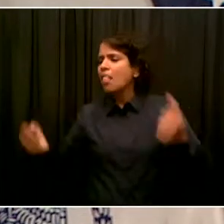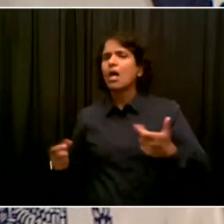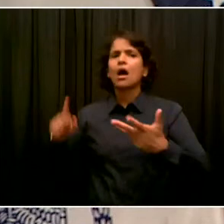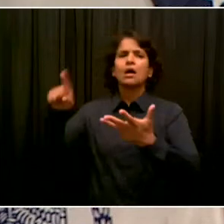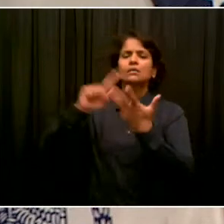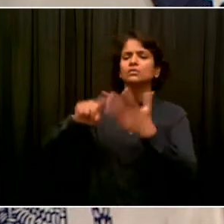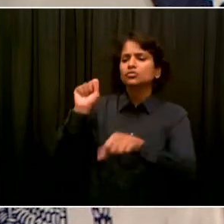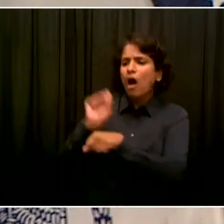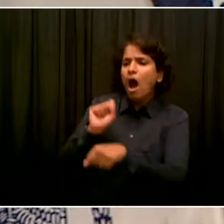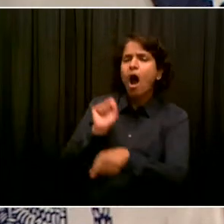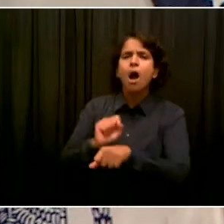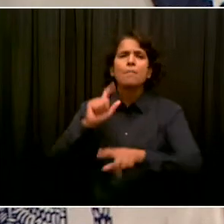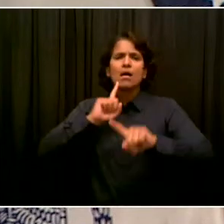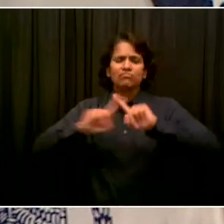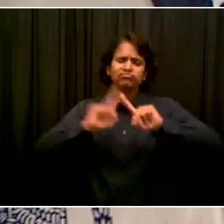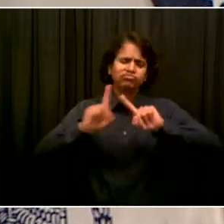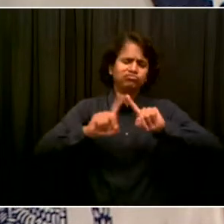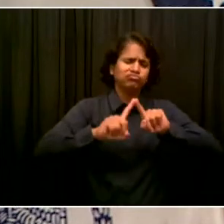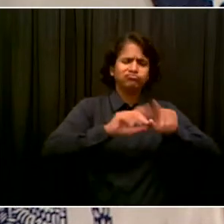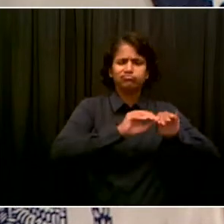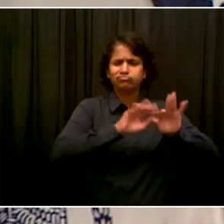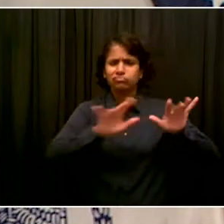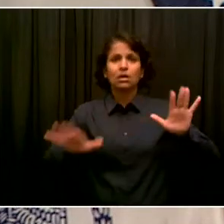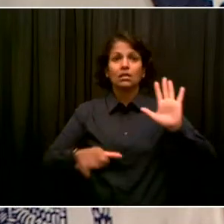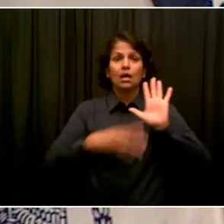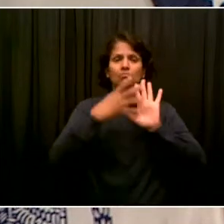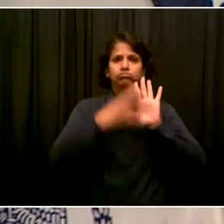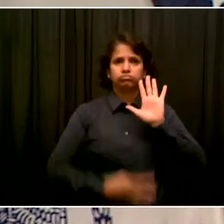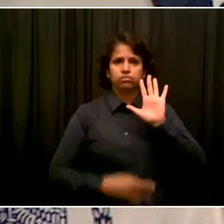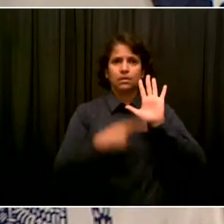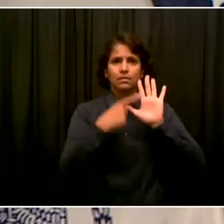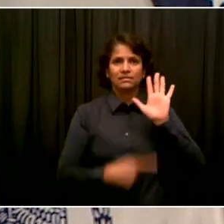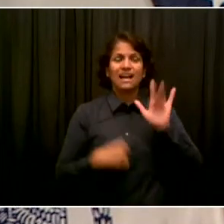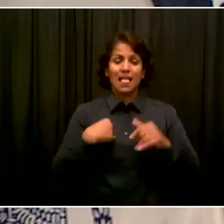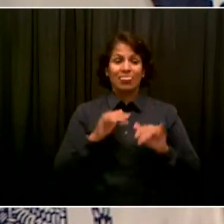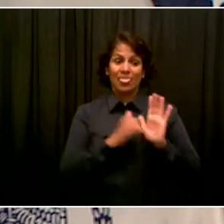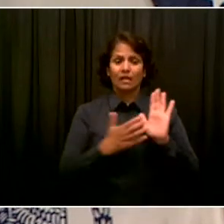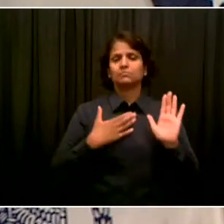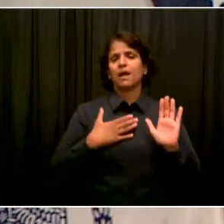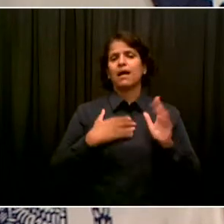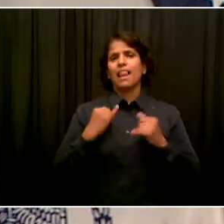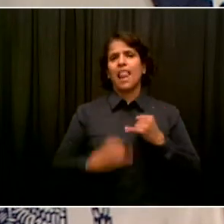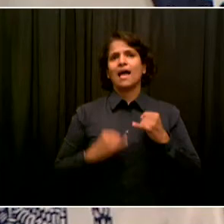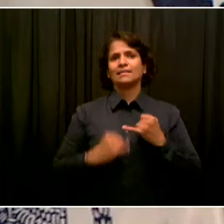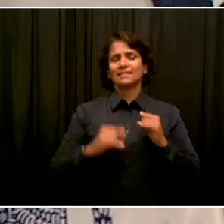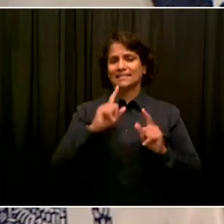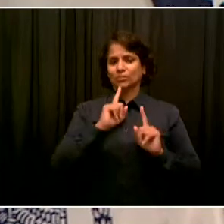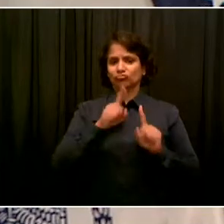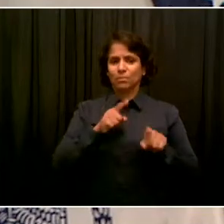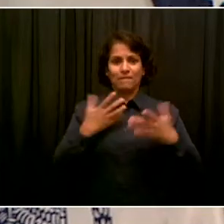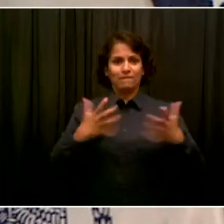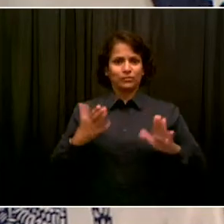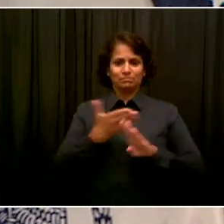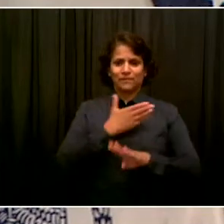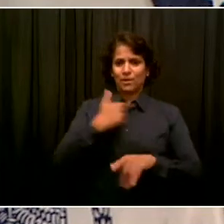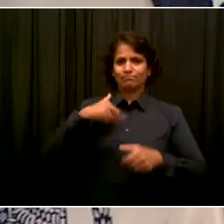important. This report talks about education, highest graduation rate in the history of the city and